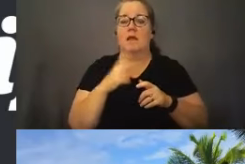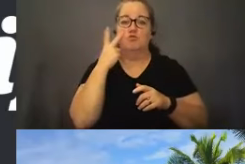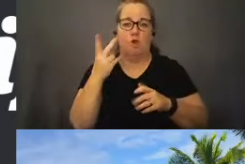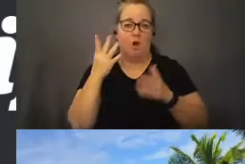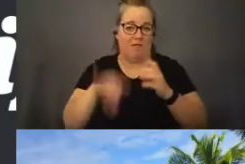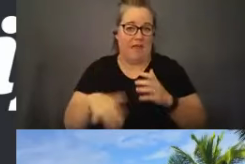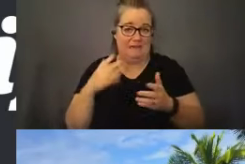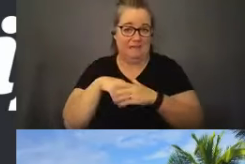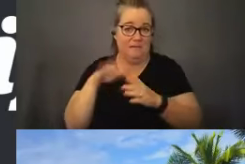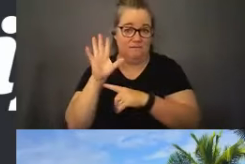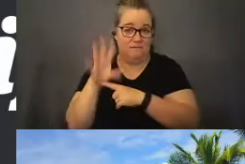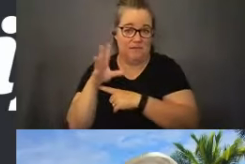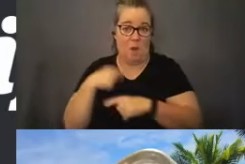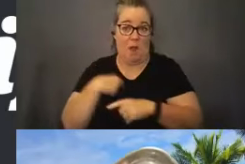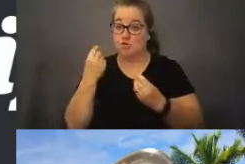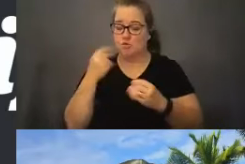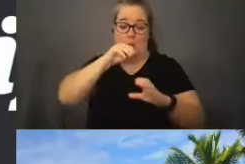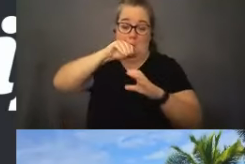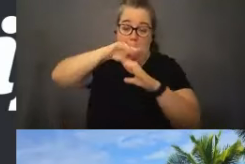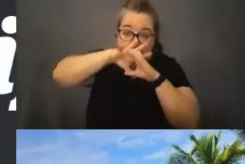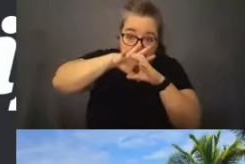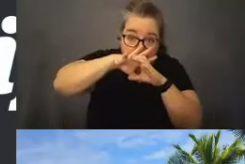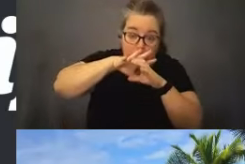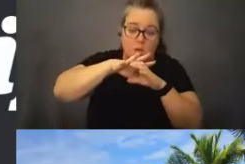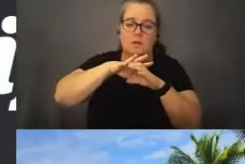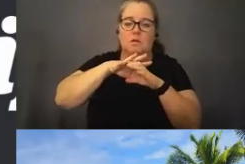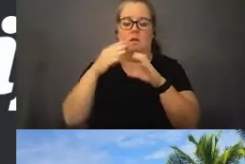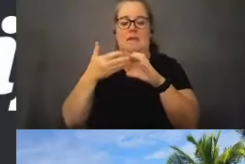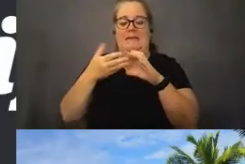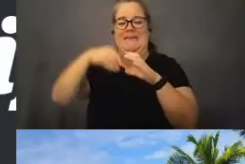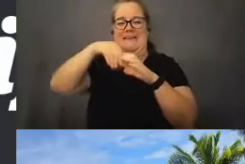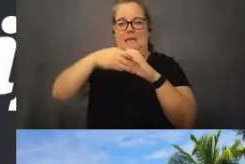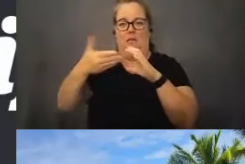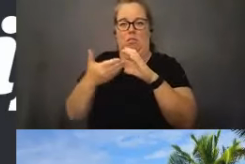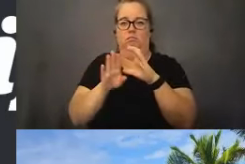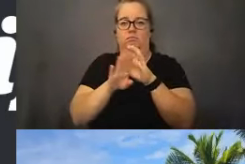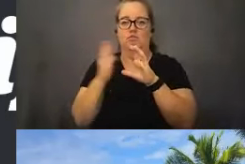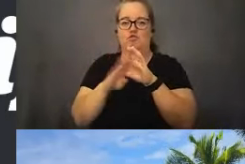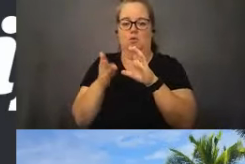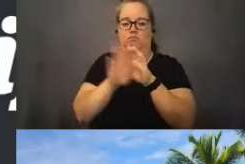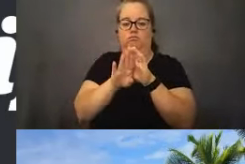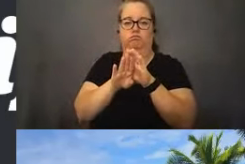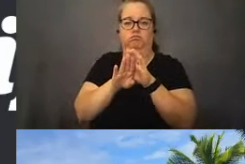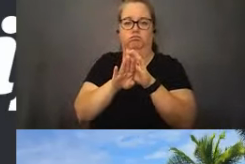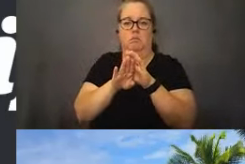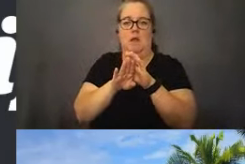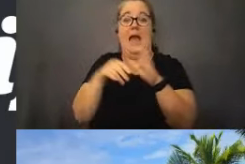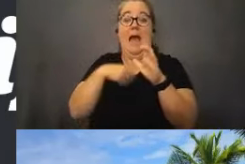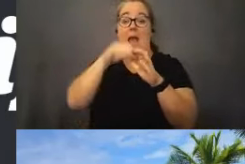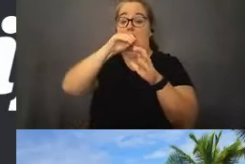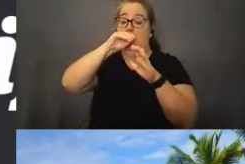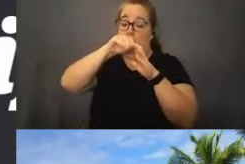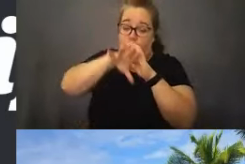And then I'm blowing in here, and the same thing, there's a filter in this that I can breathe